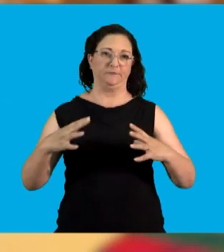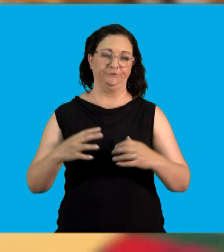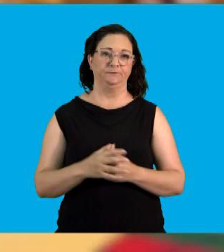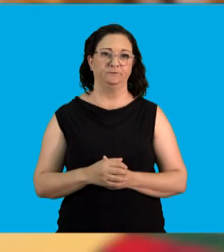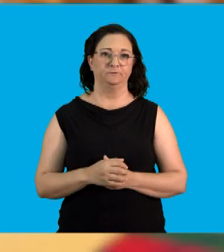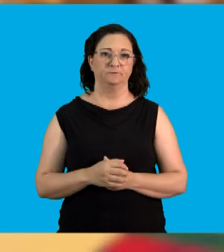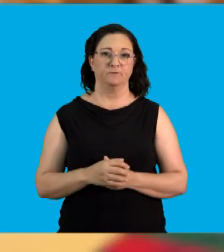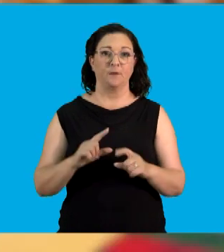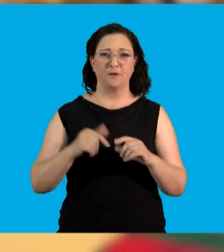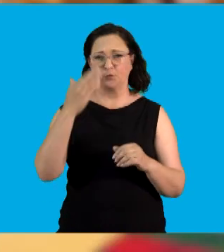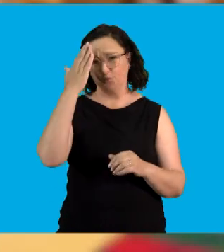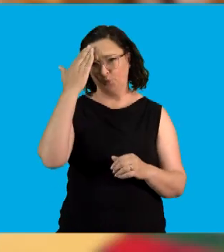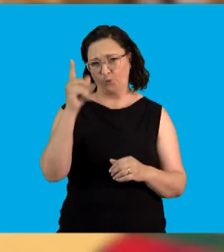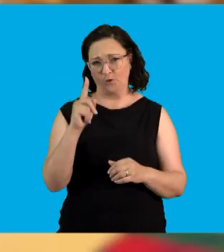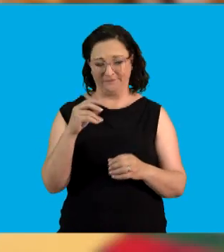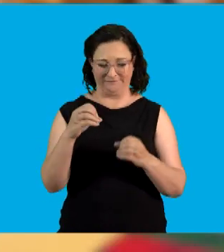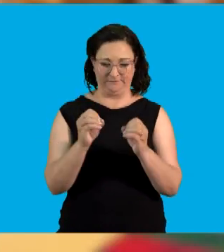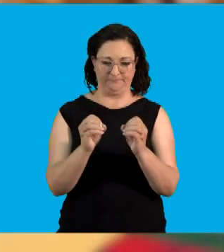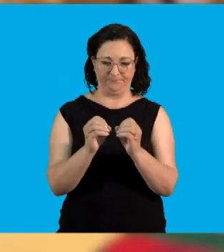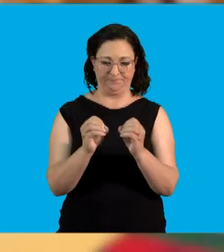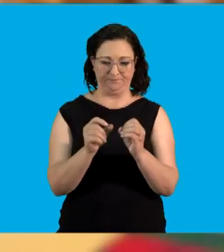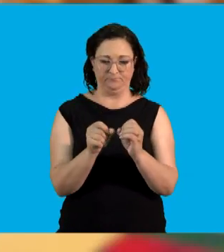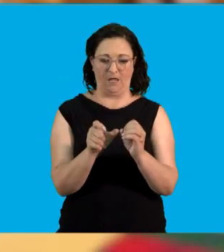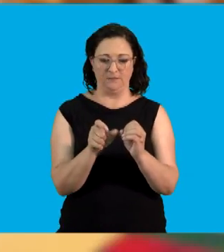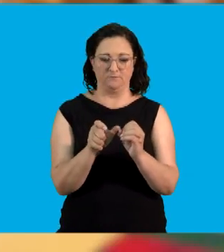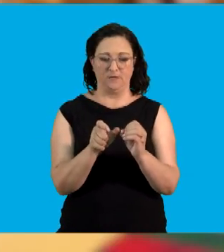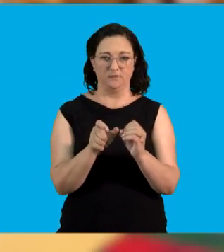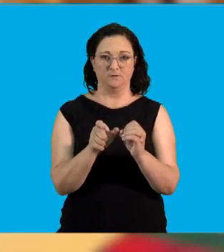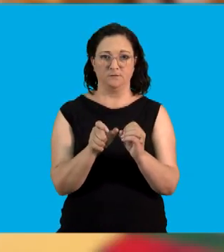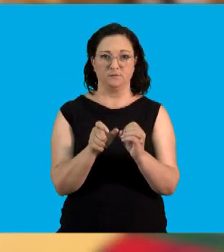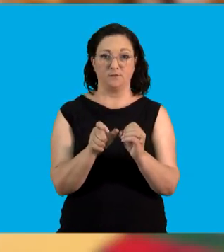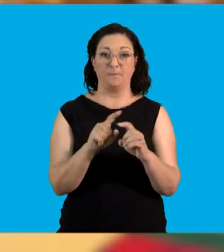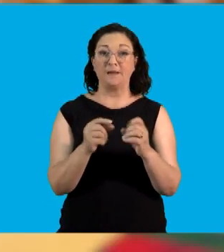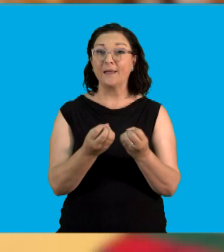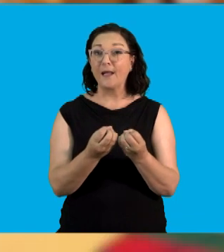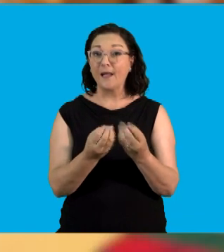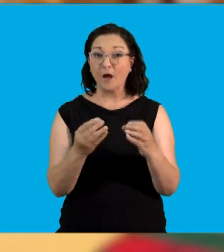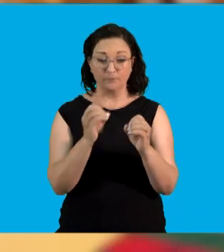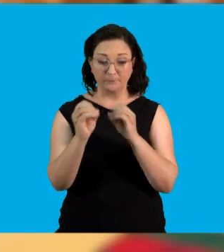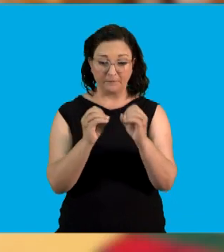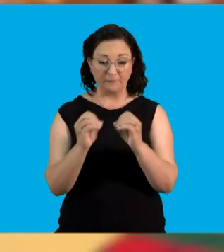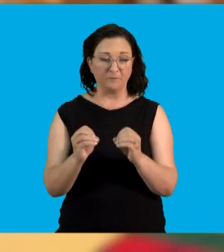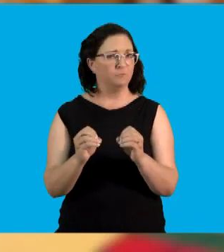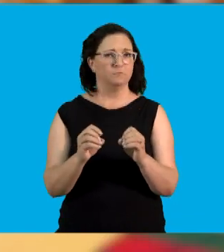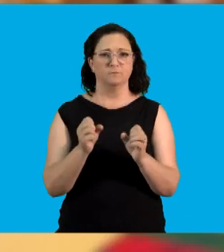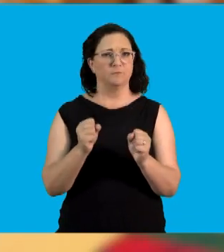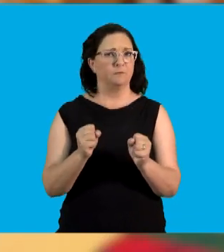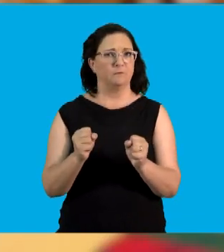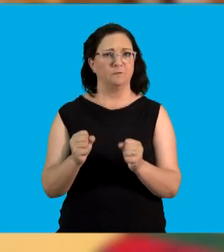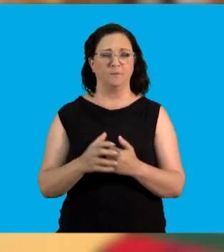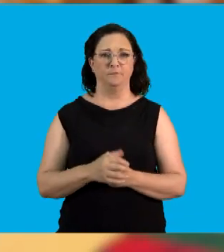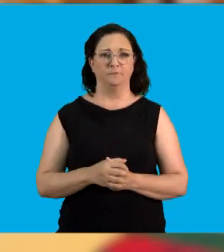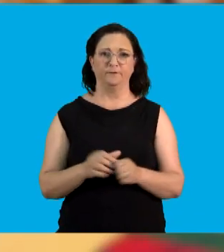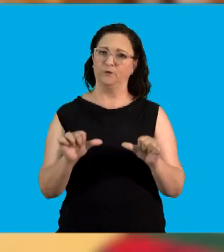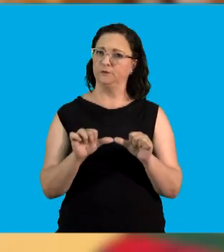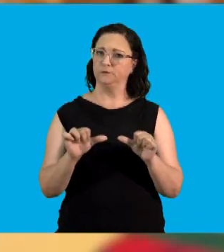expanded. However, we know that the spaces between the particles has increased, but then the amount of the substance remains the same in